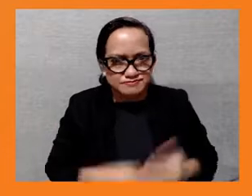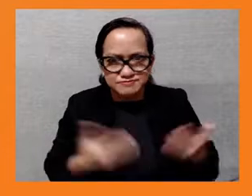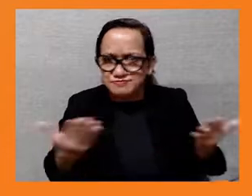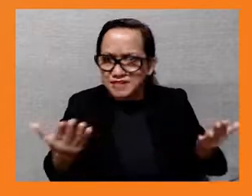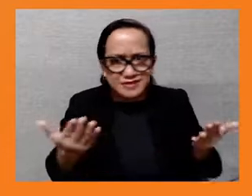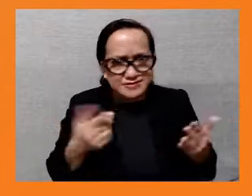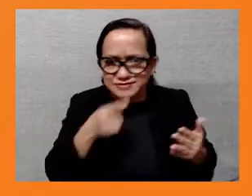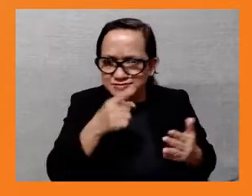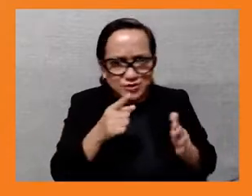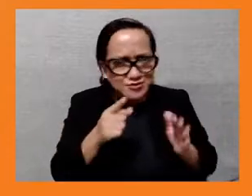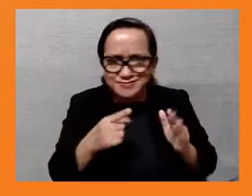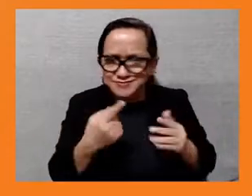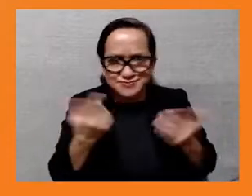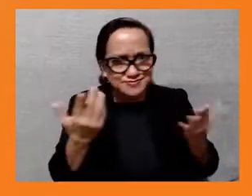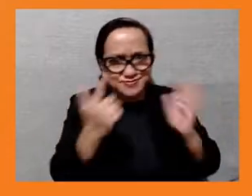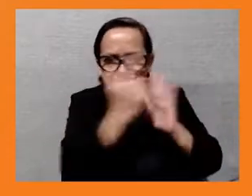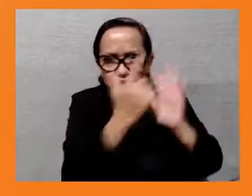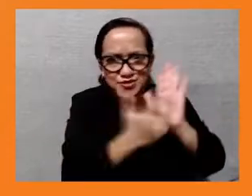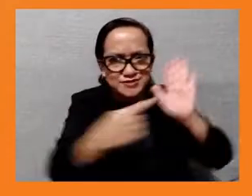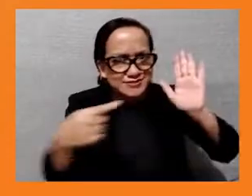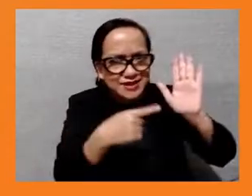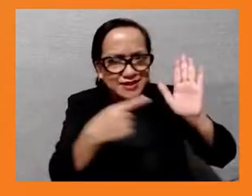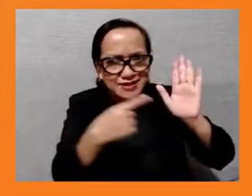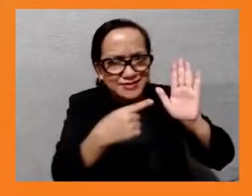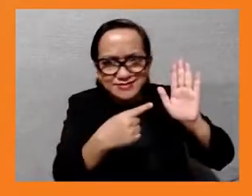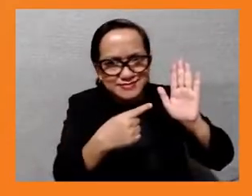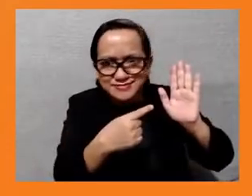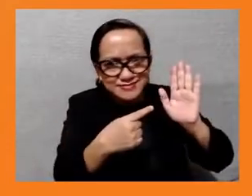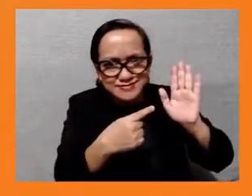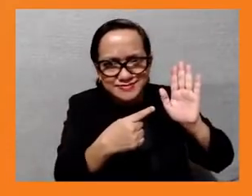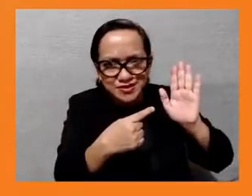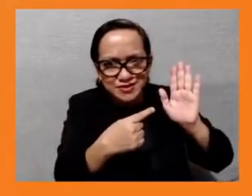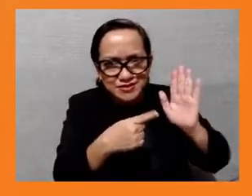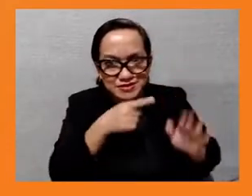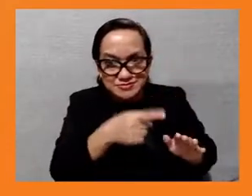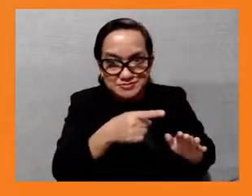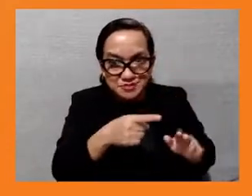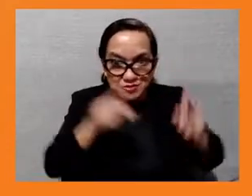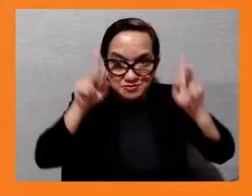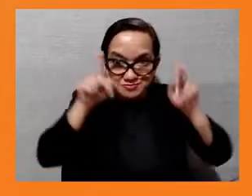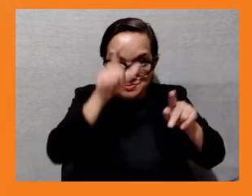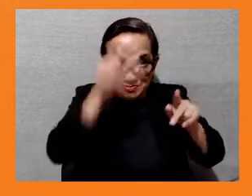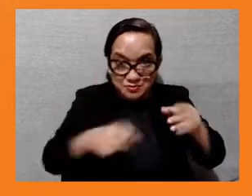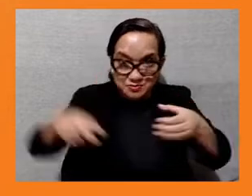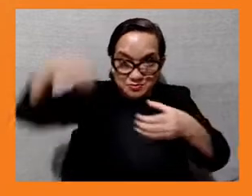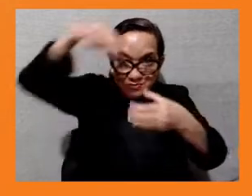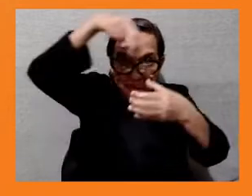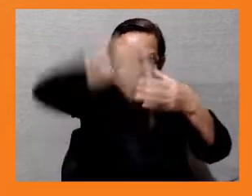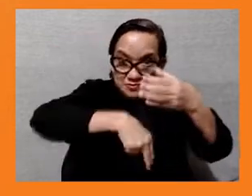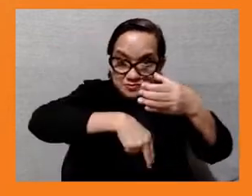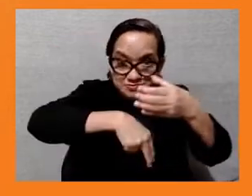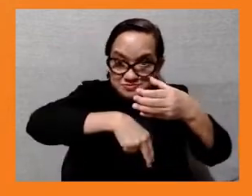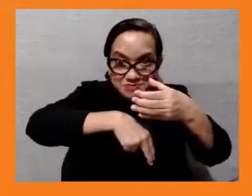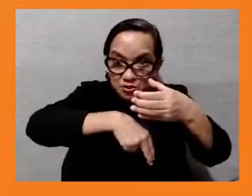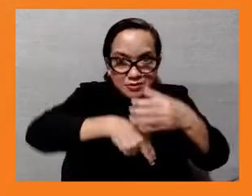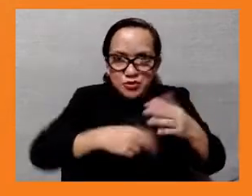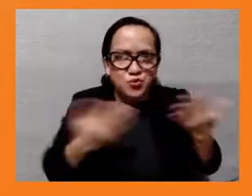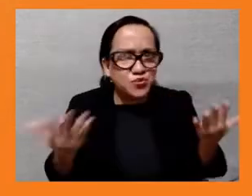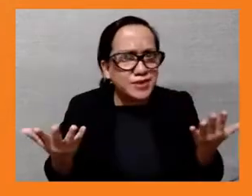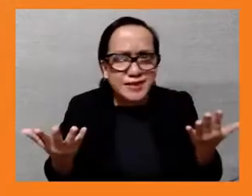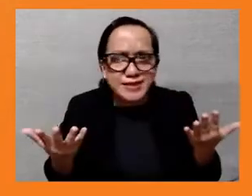raising the issue since 2016 by submitting a list of demands to the concerned government authorities and the project that has not